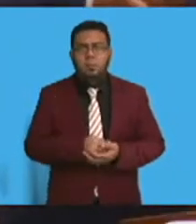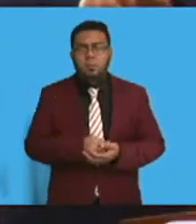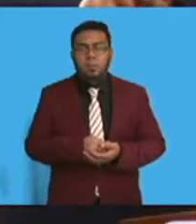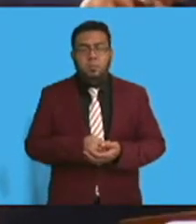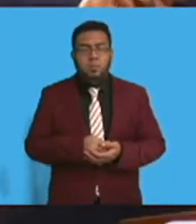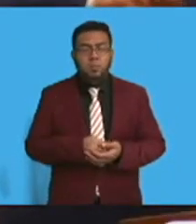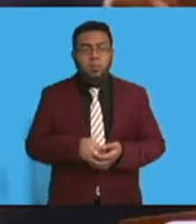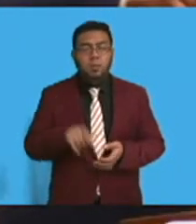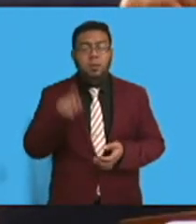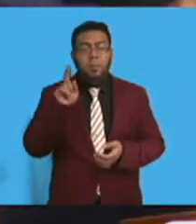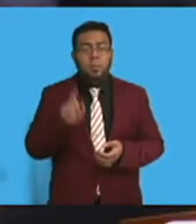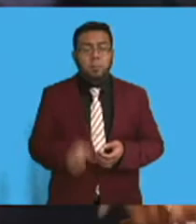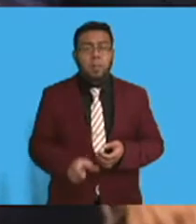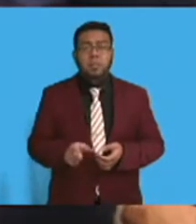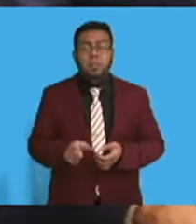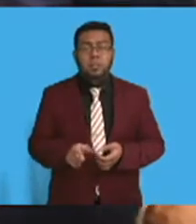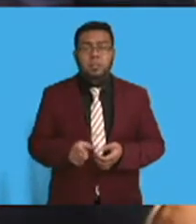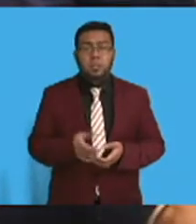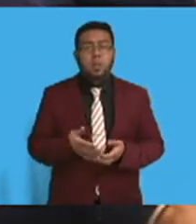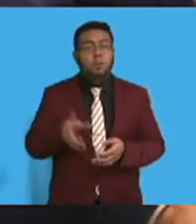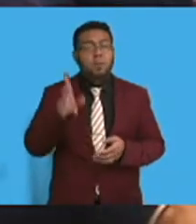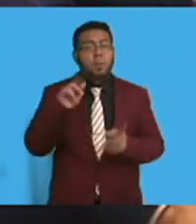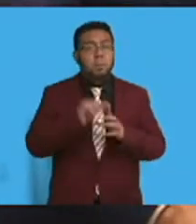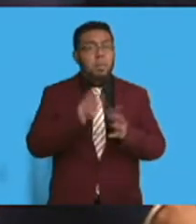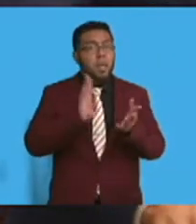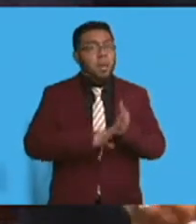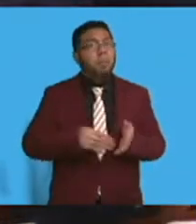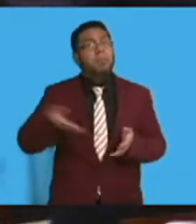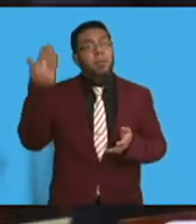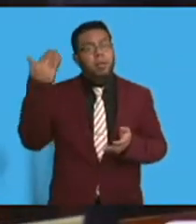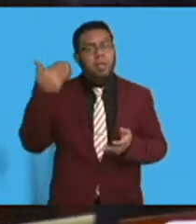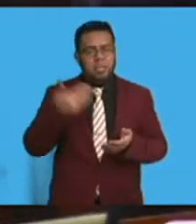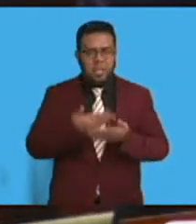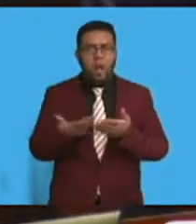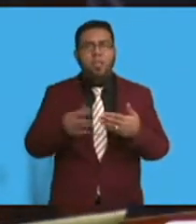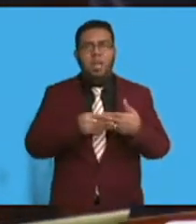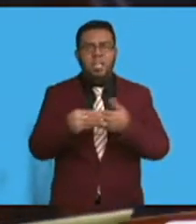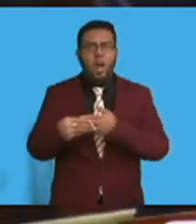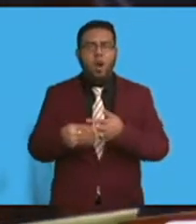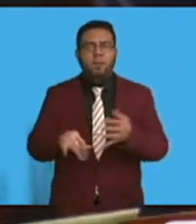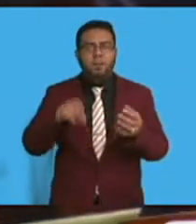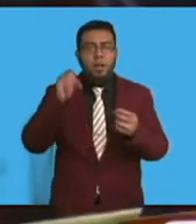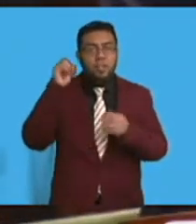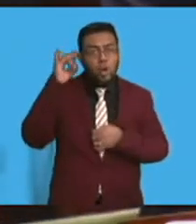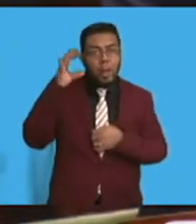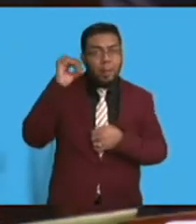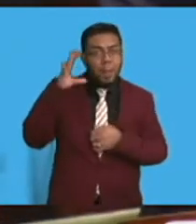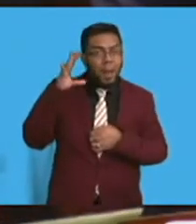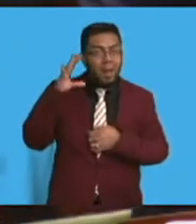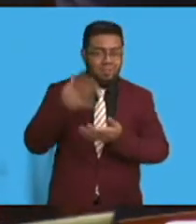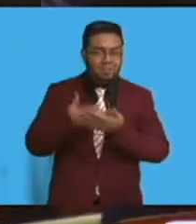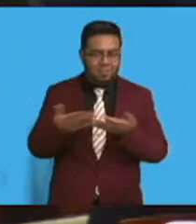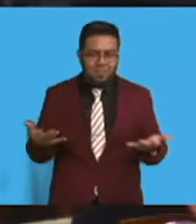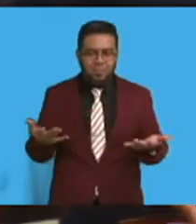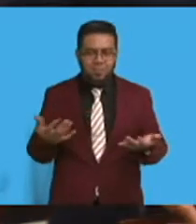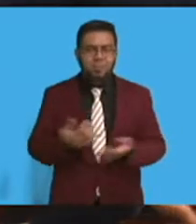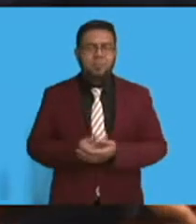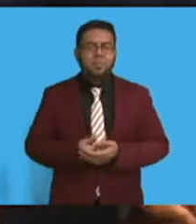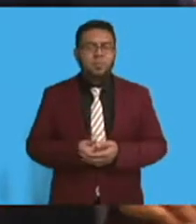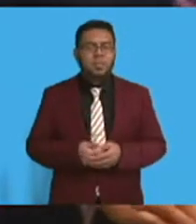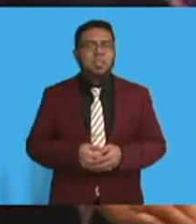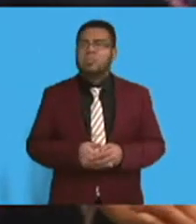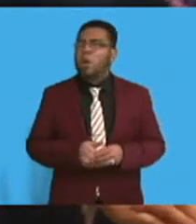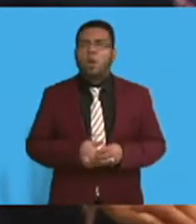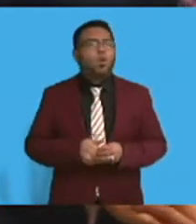was the Prime Minister then is also the leader of SODELPA now. Debt, Madam Speaker, that the economic novices at the helm had no plan to